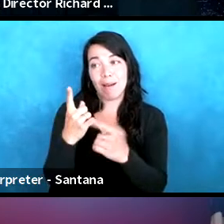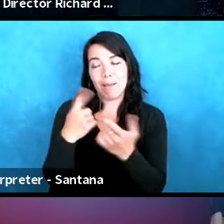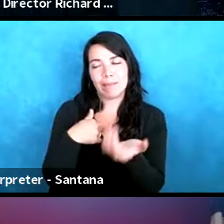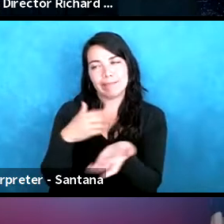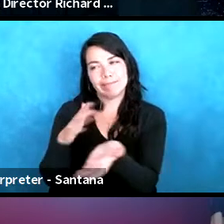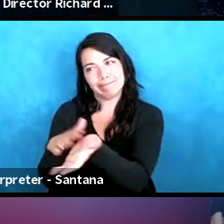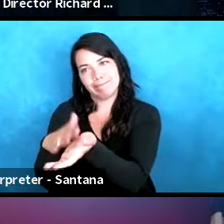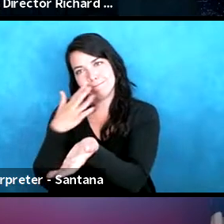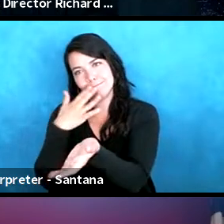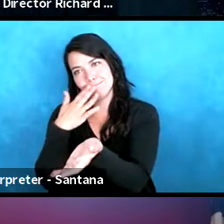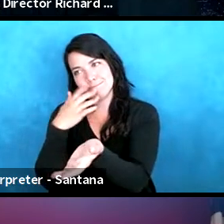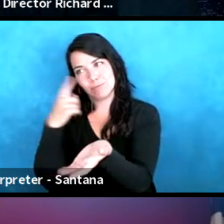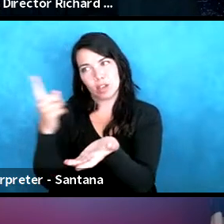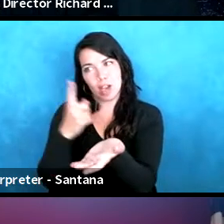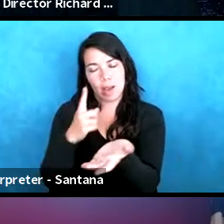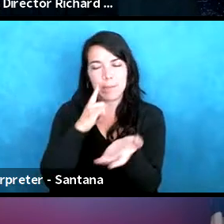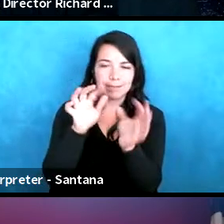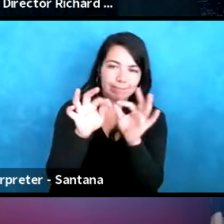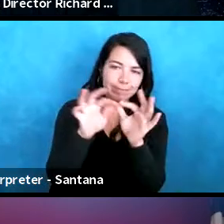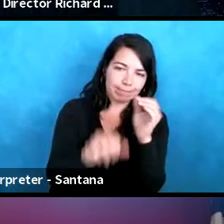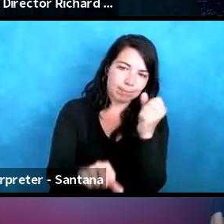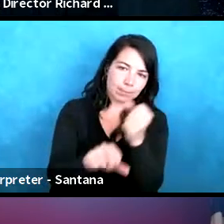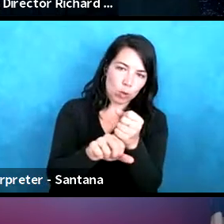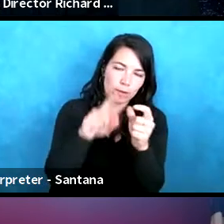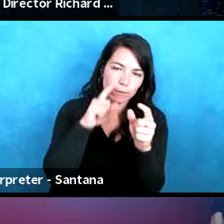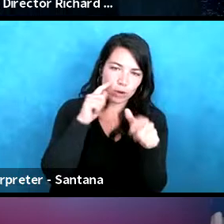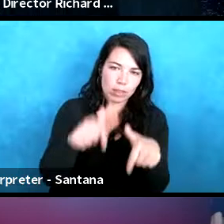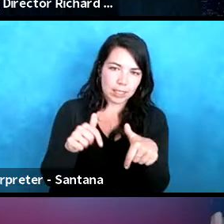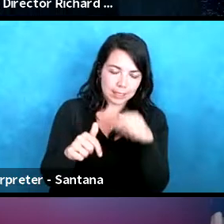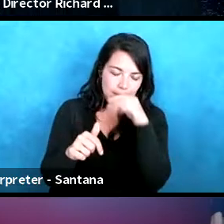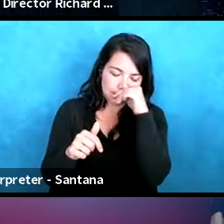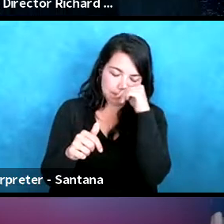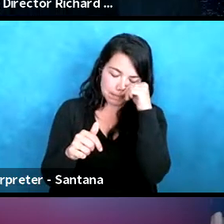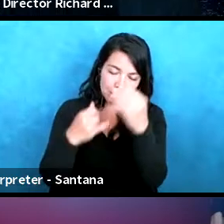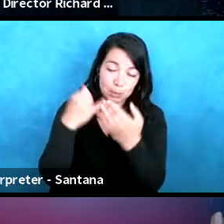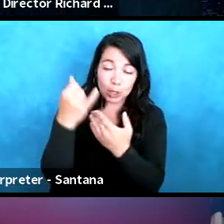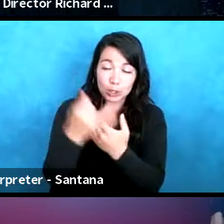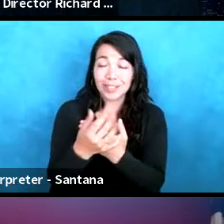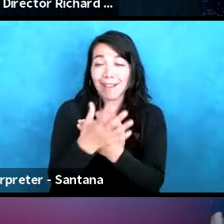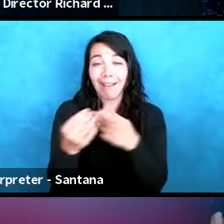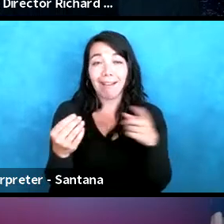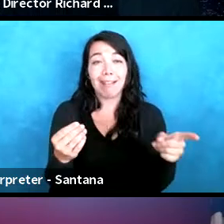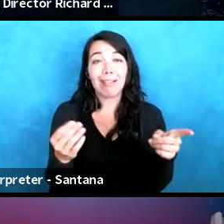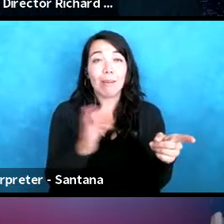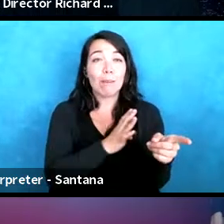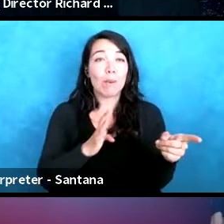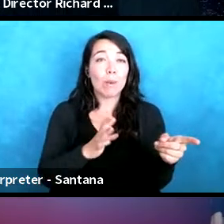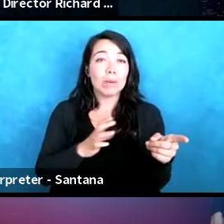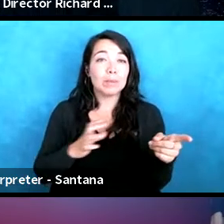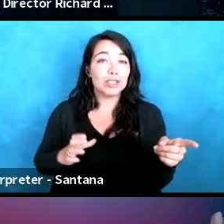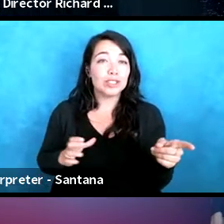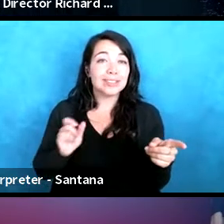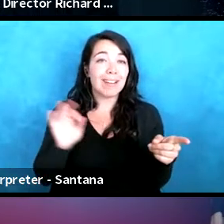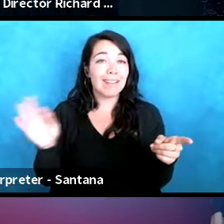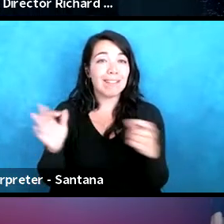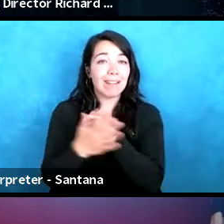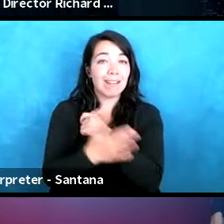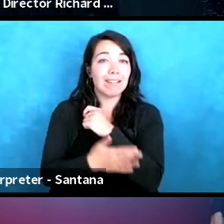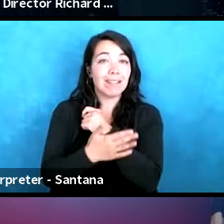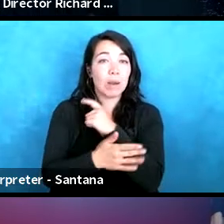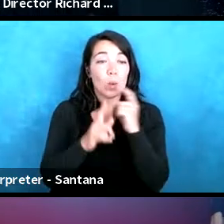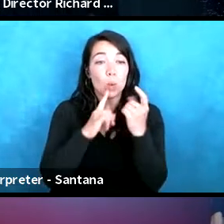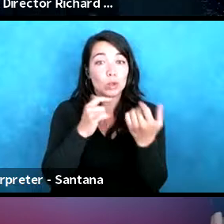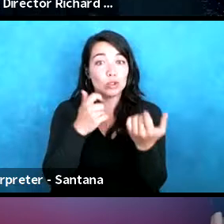as well as the others from Board of County Commissioners, Santa Fe County, who supported the vote